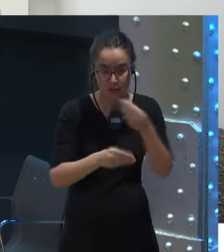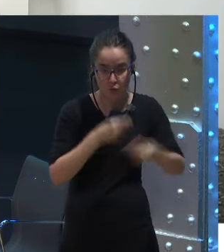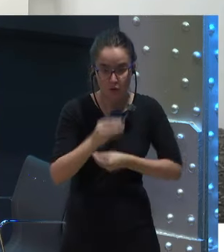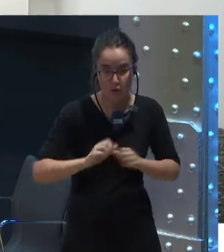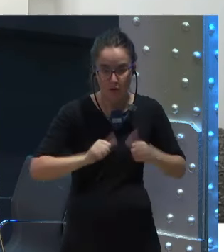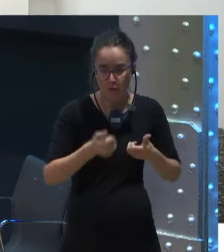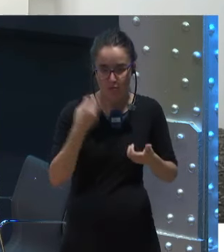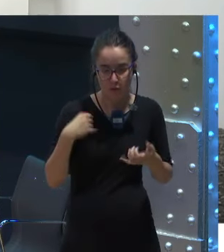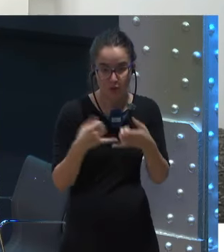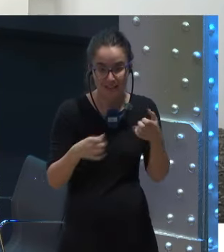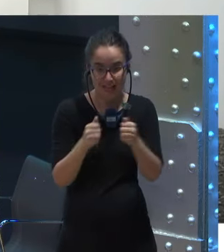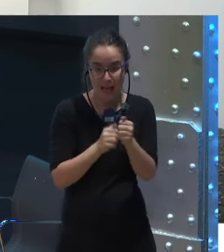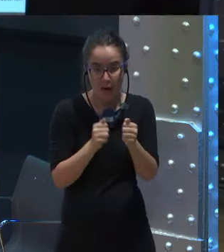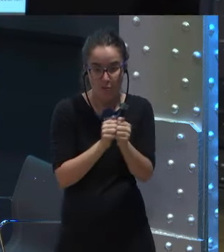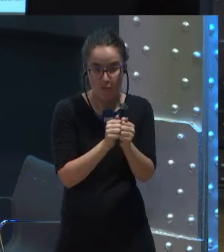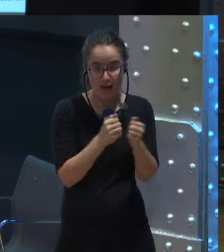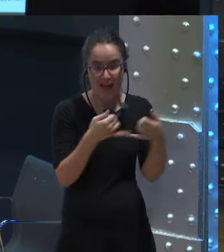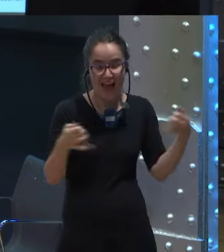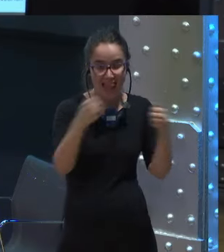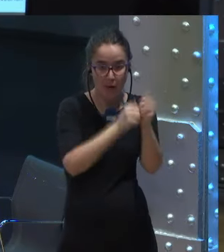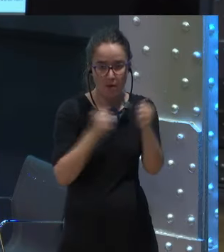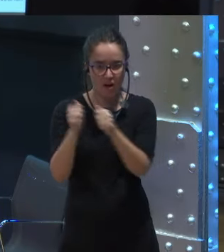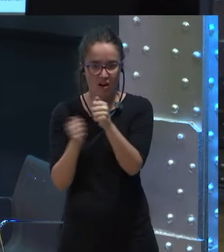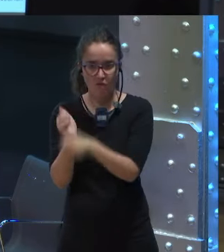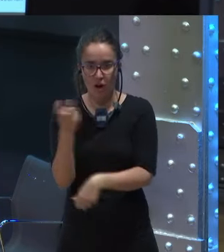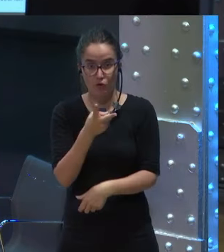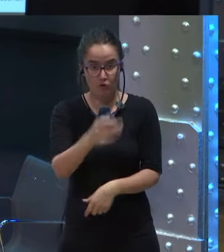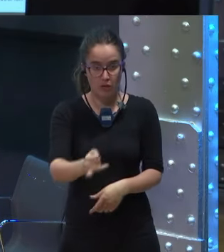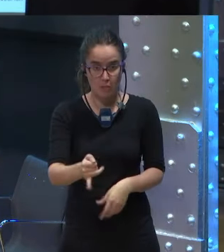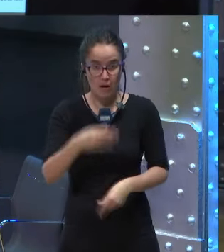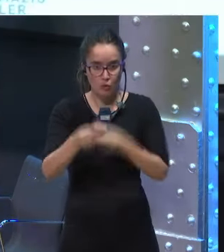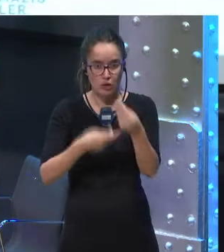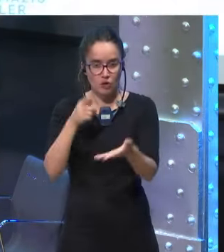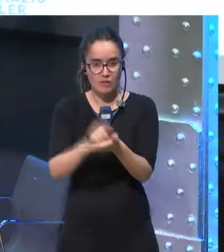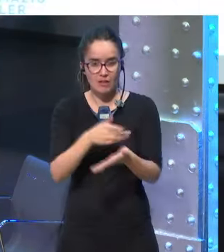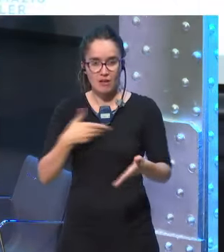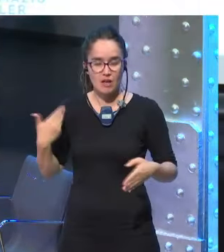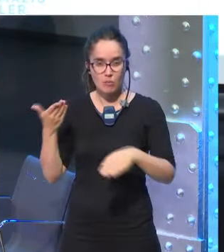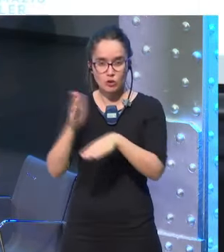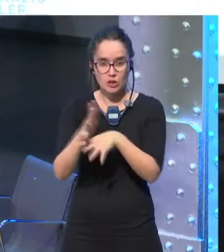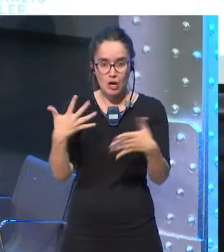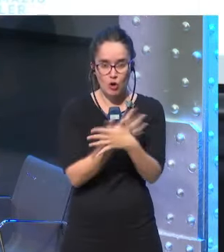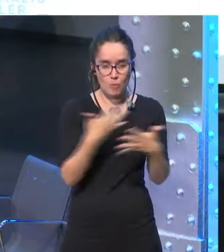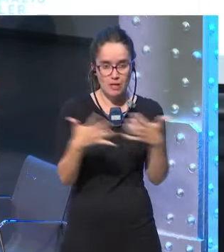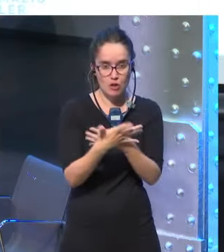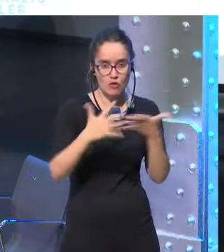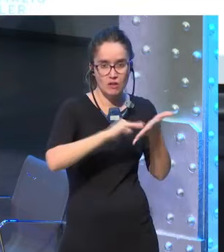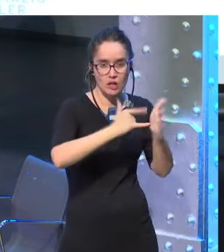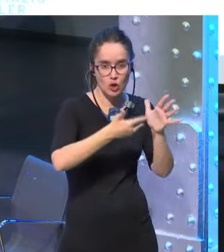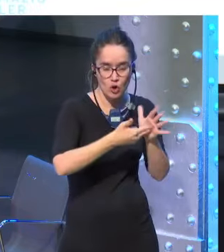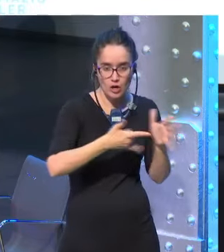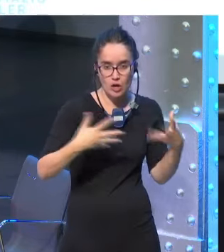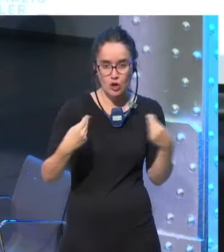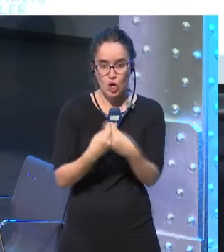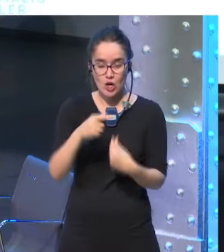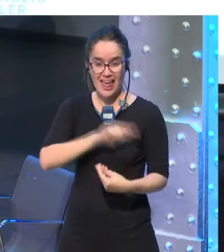it. So I just like to show this as a combination of technology, ecological ethics, which you